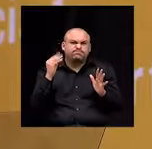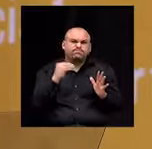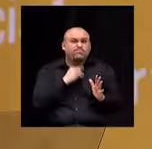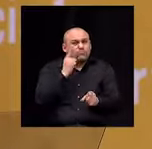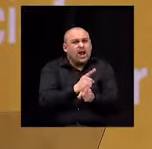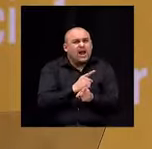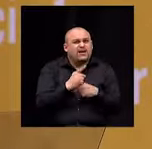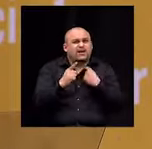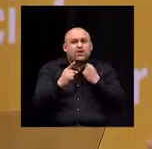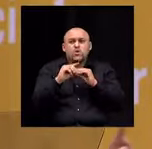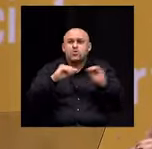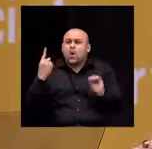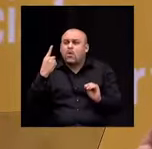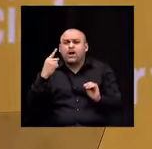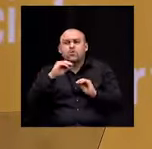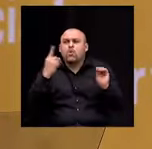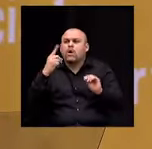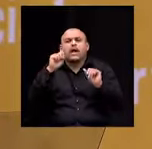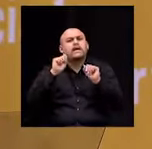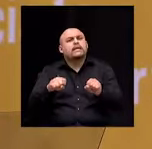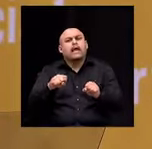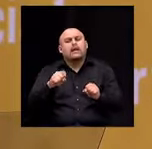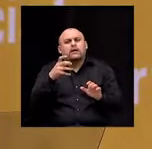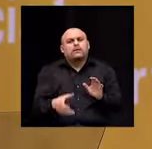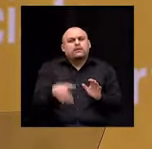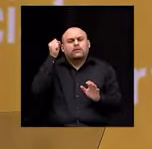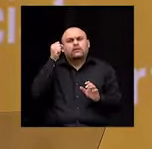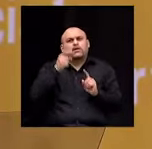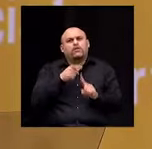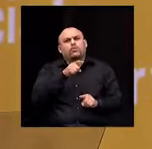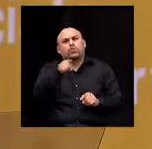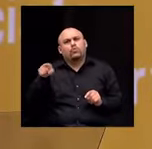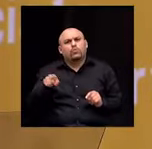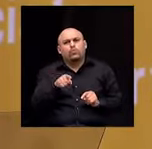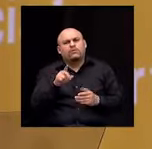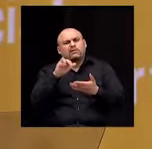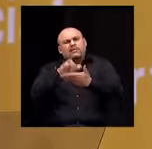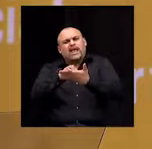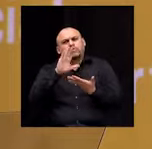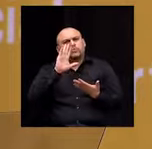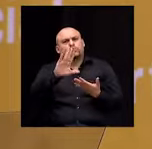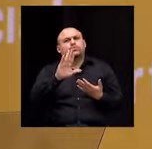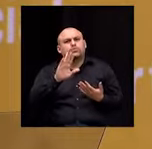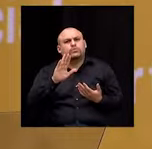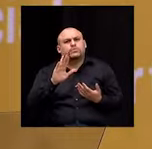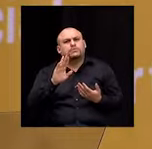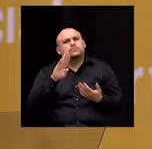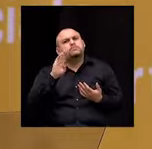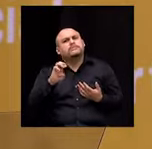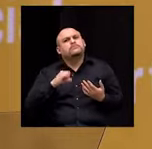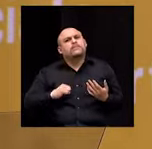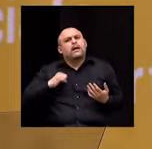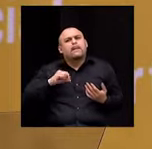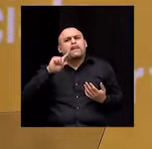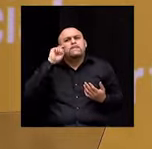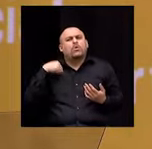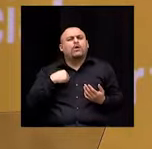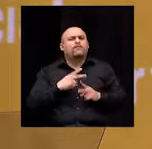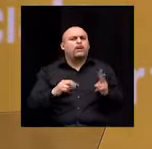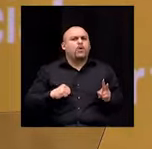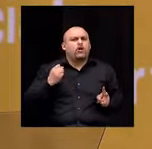And nobody could ever take that away from you. That's yours. So be proud of it, because we're proud of